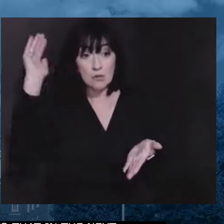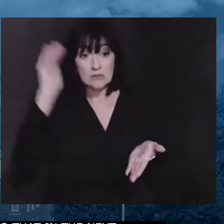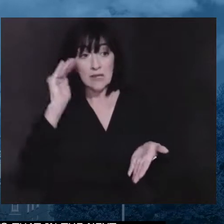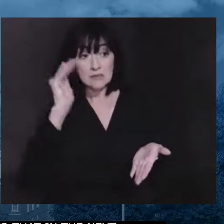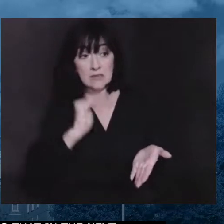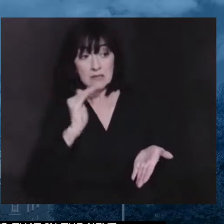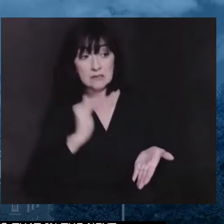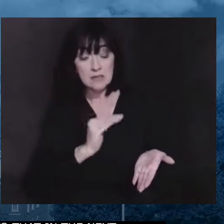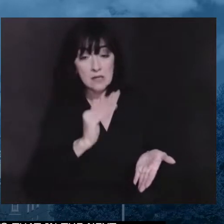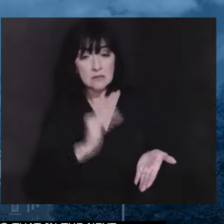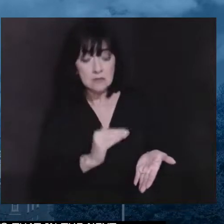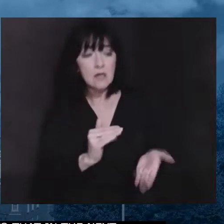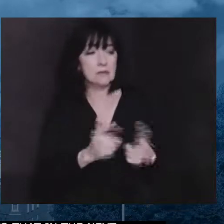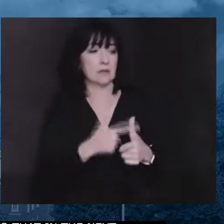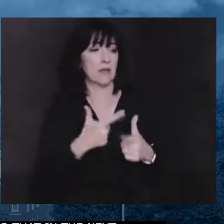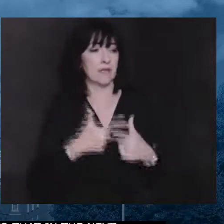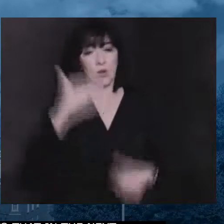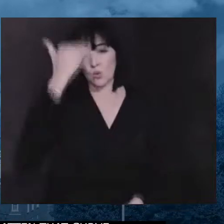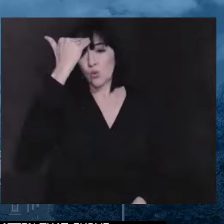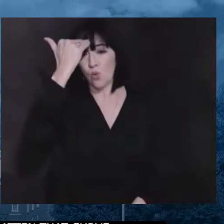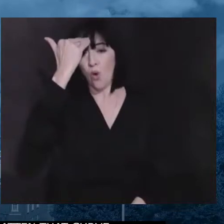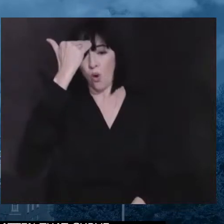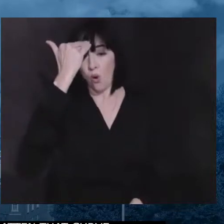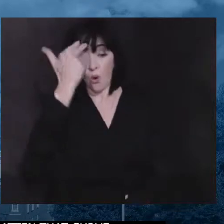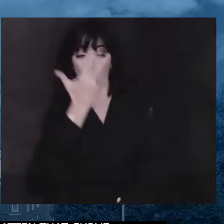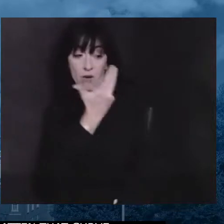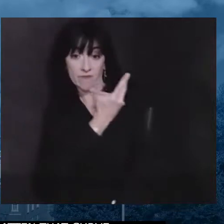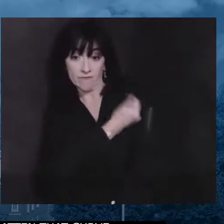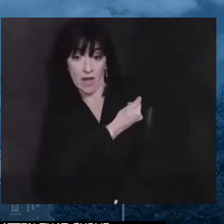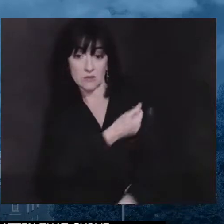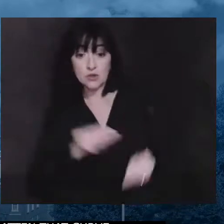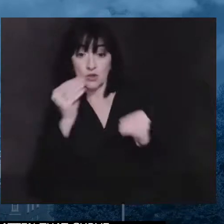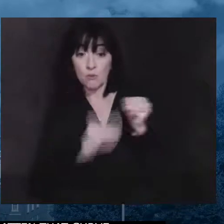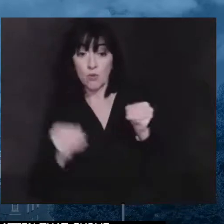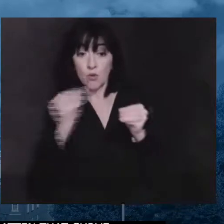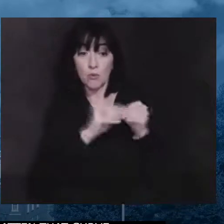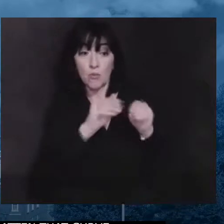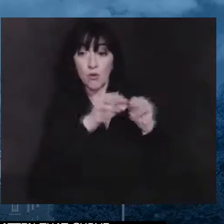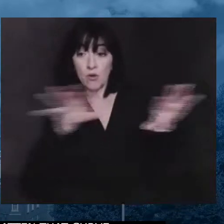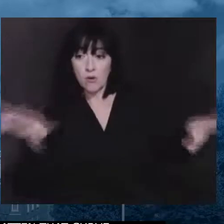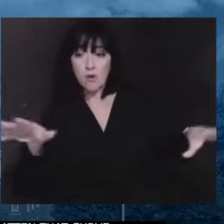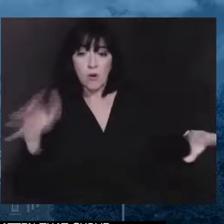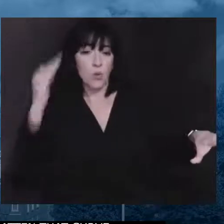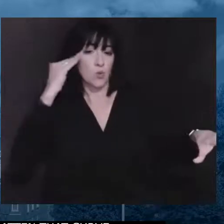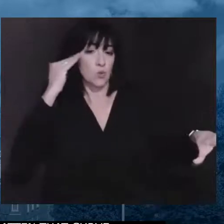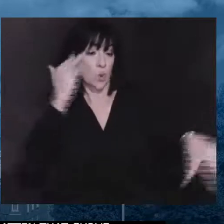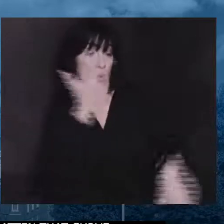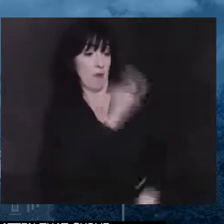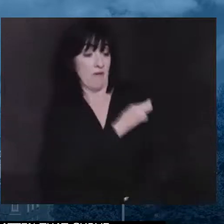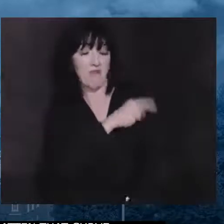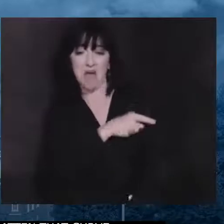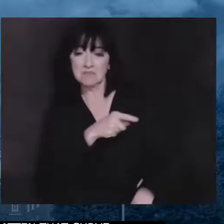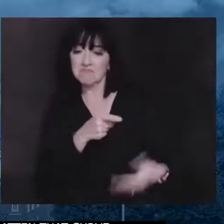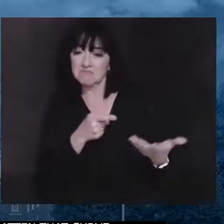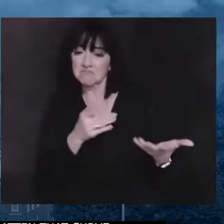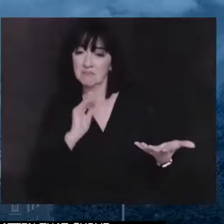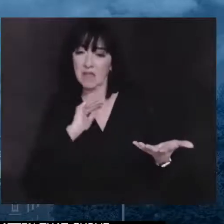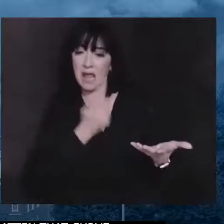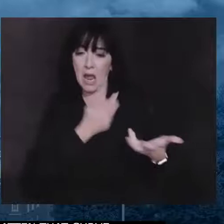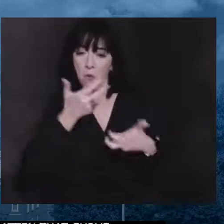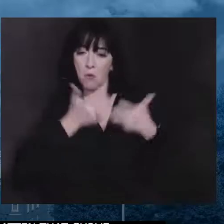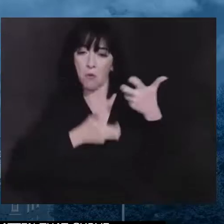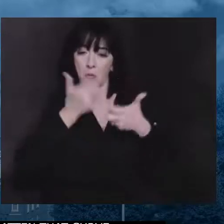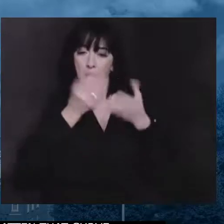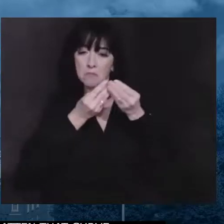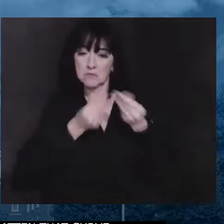we can get to a point where the vaccination will really solve the problem. Dr. Rattay? Yeah, I mean, that's a really